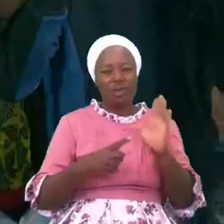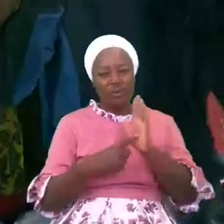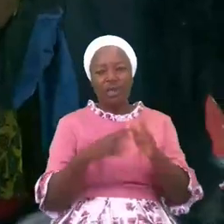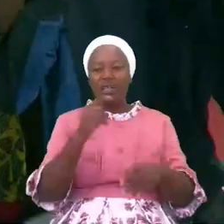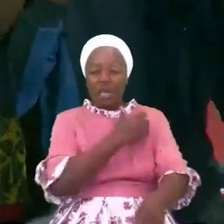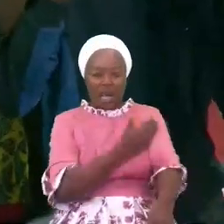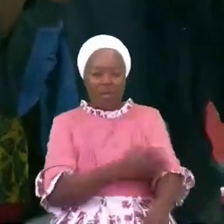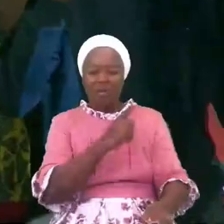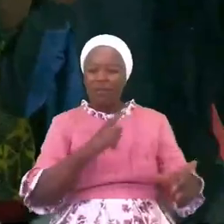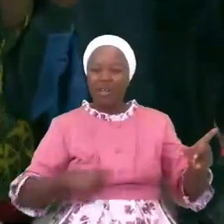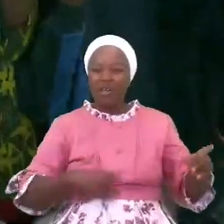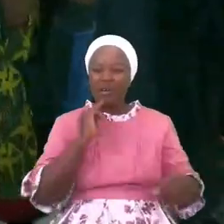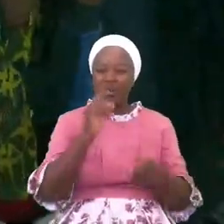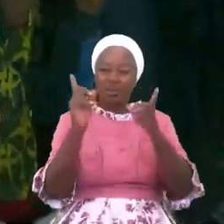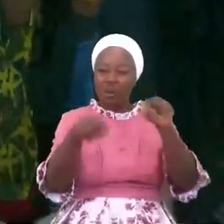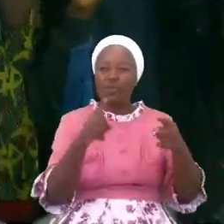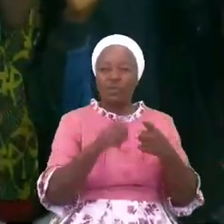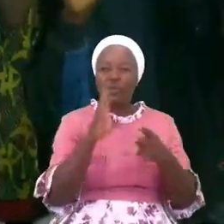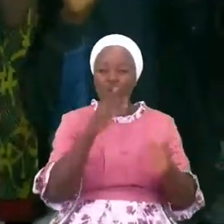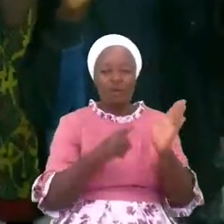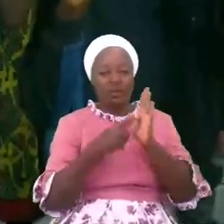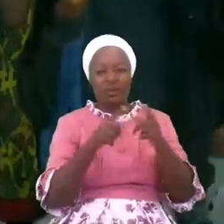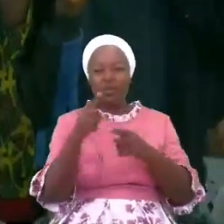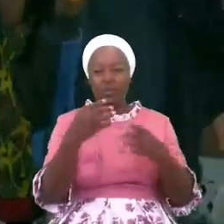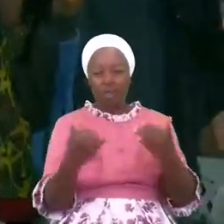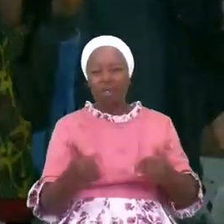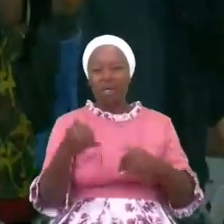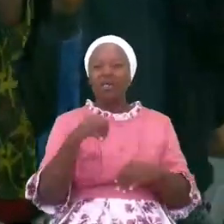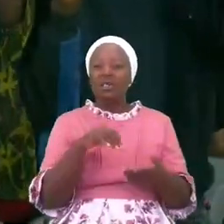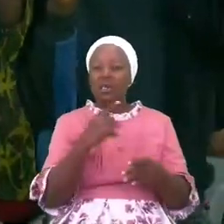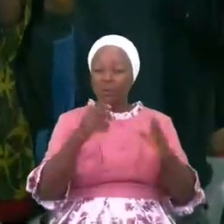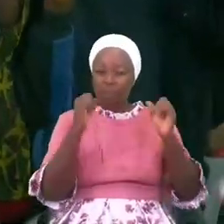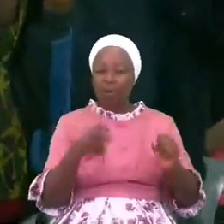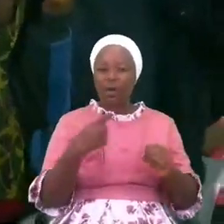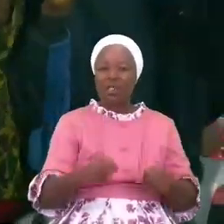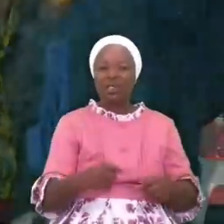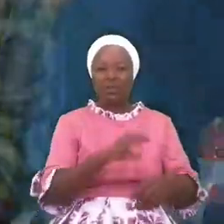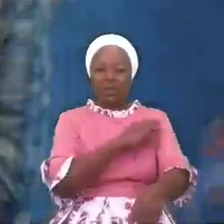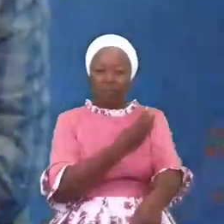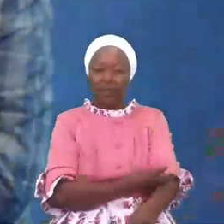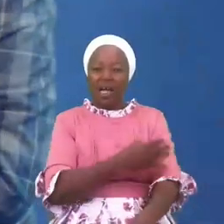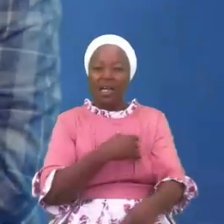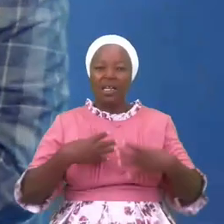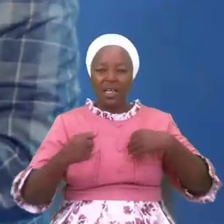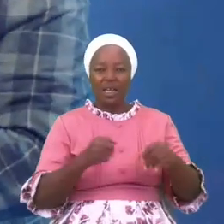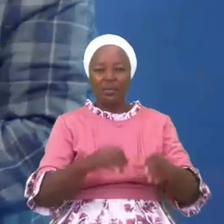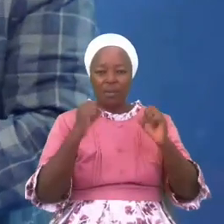right now. The power, the strength, the might, and the healing virtue of the Lord revealed to you right